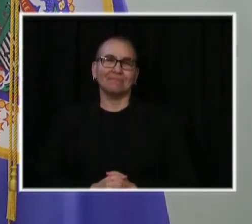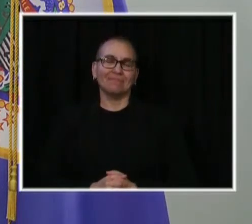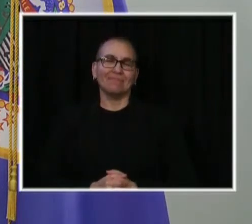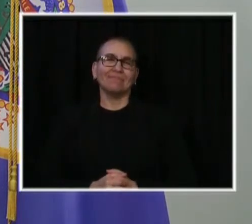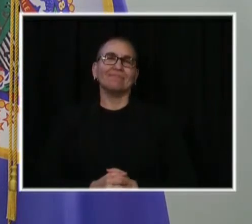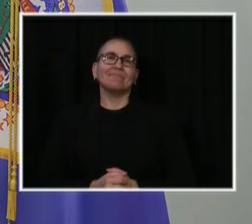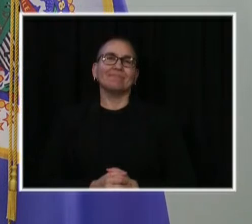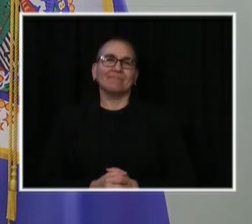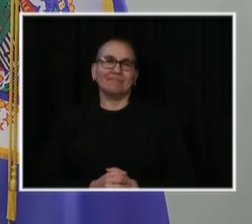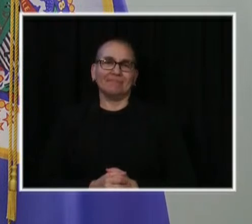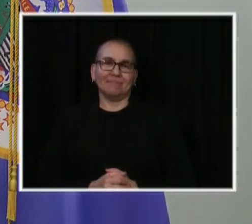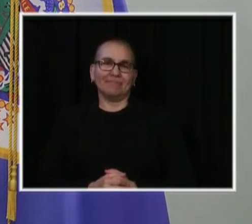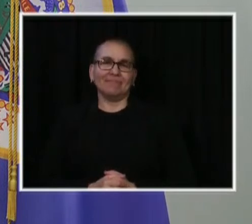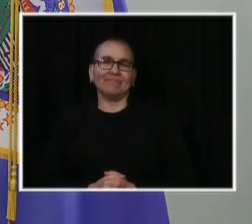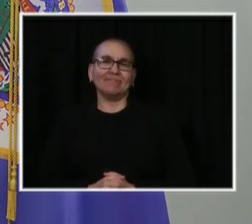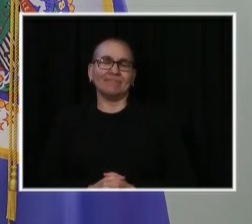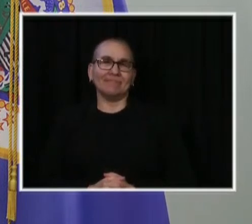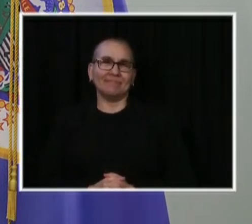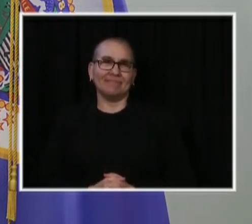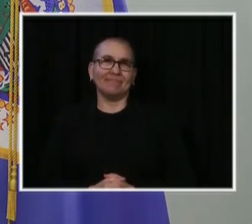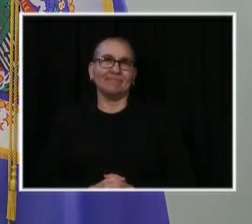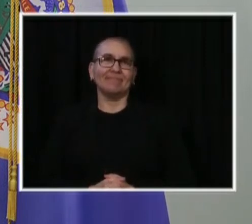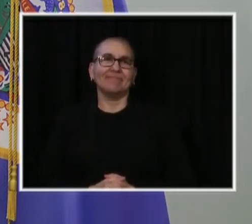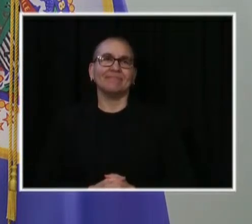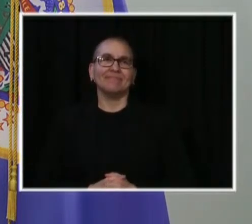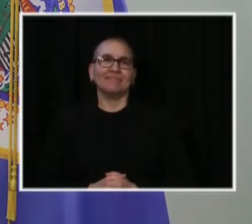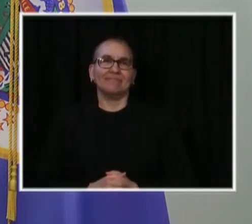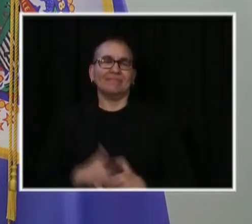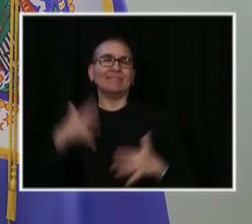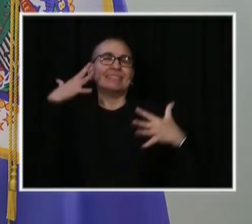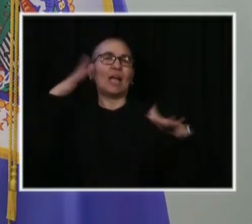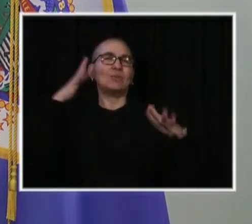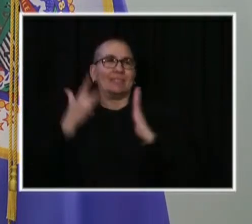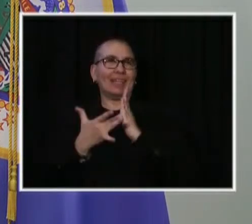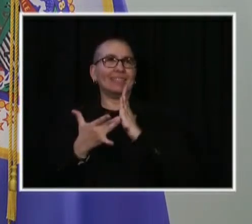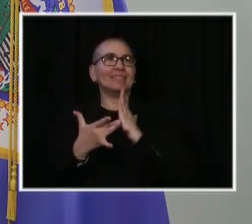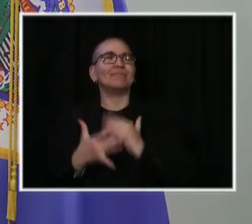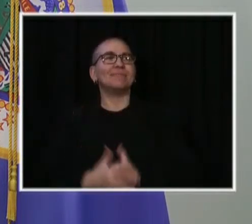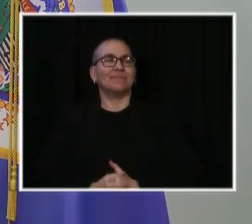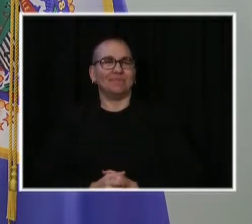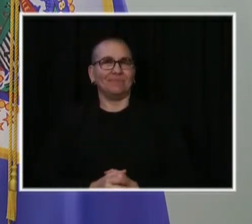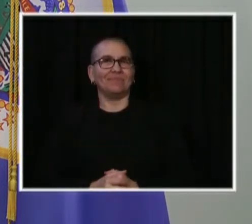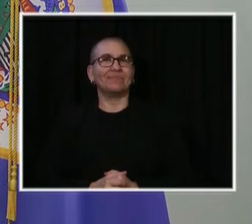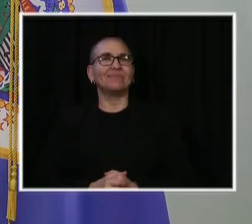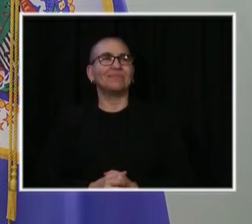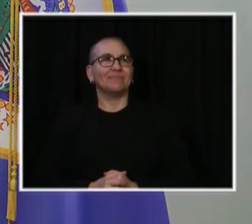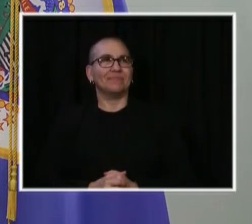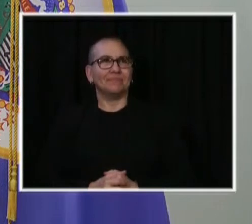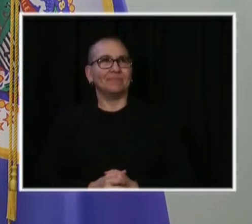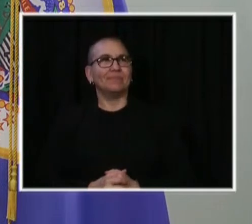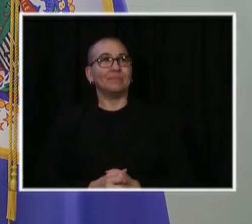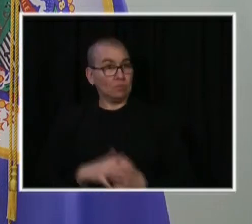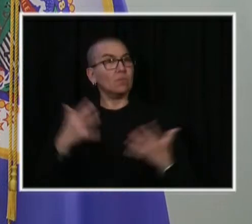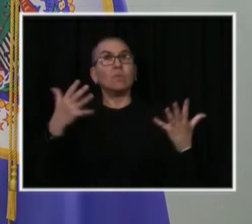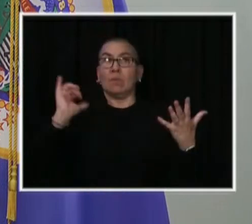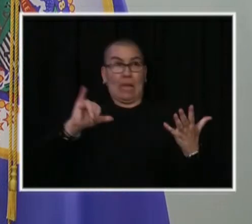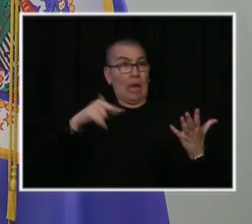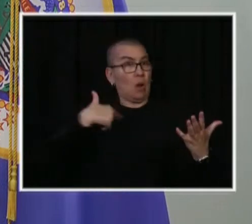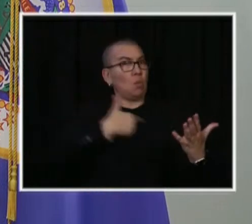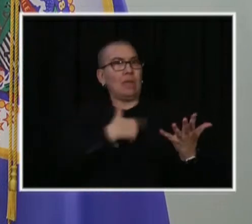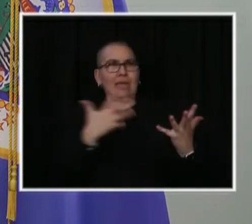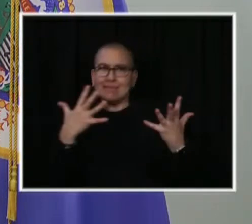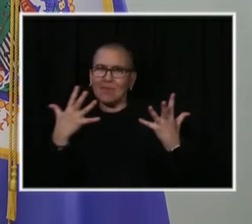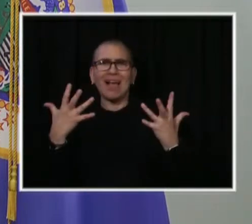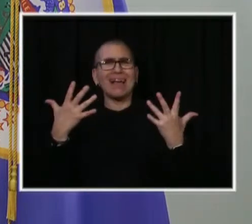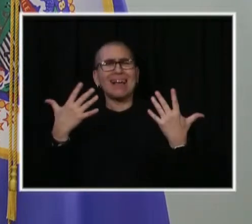they're open, the more people that are going to want to fill restaurants and concert venues and sports venues, all the things we love. Vaccines are the pathway for us to get